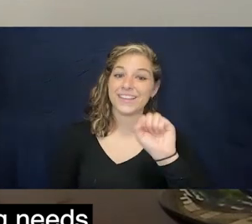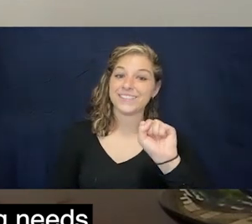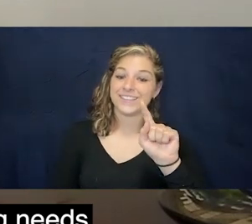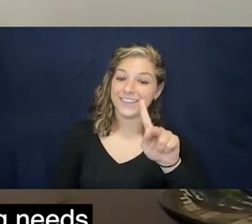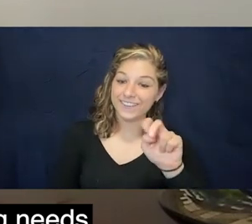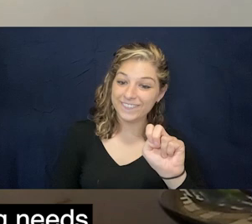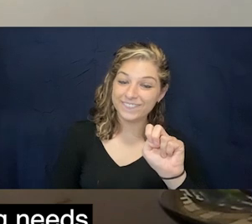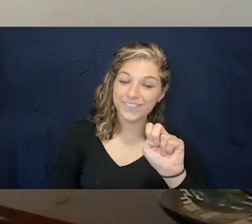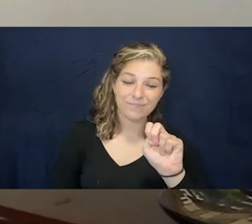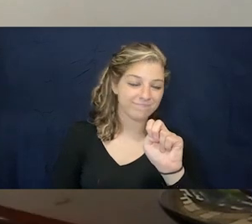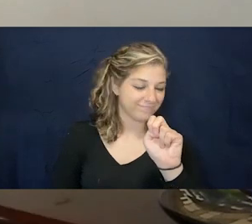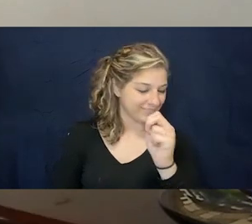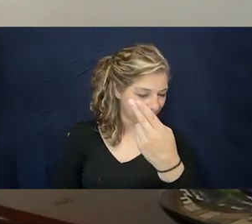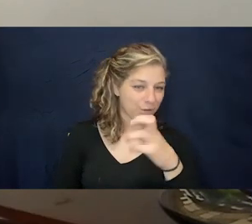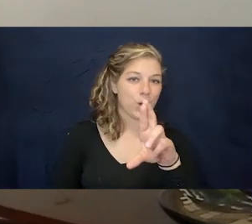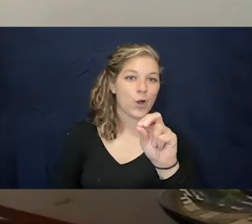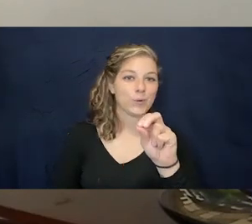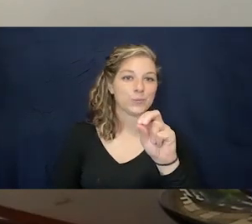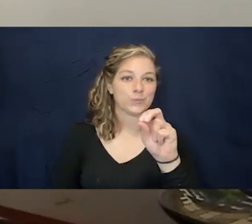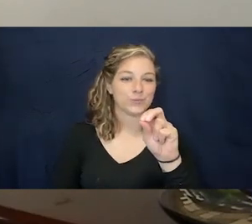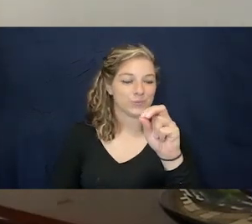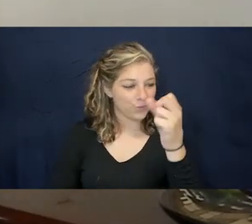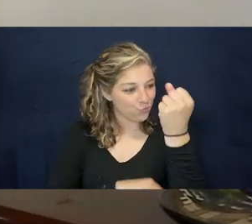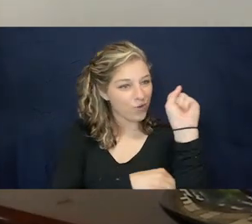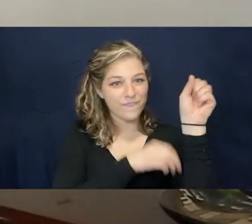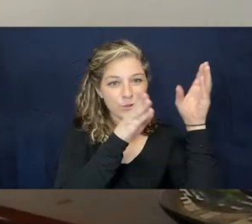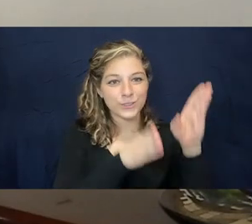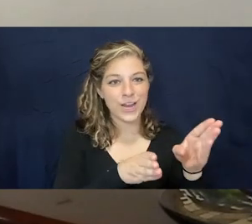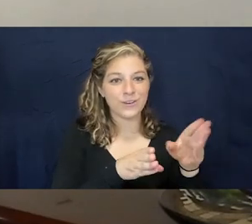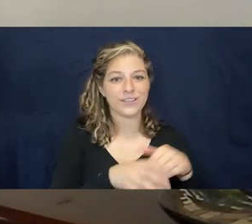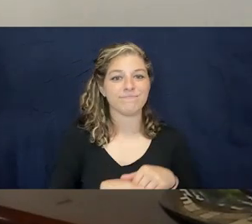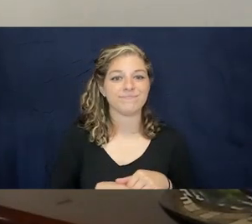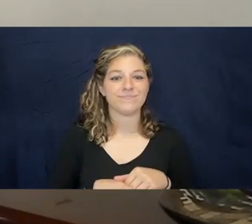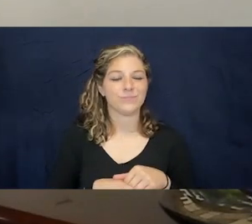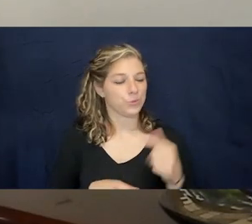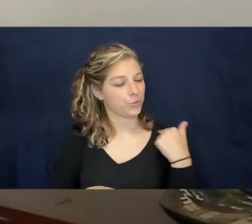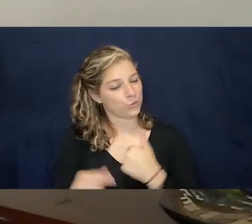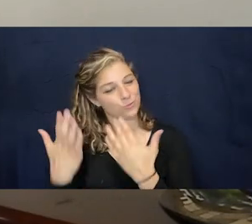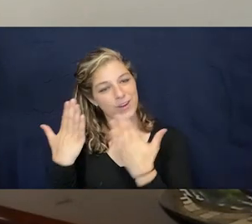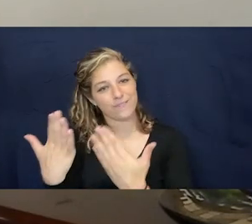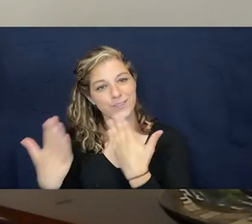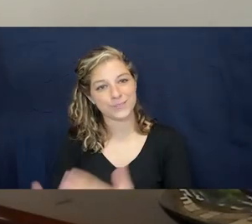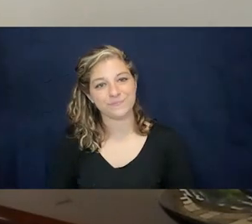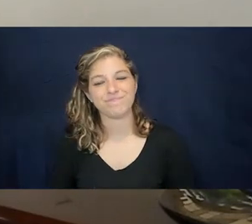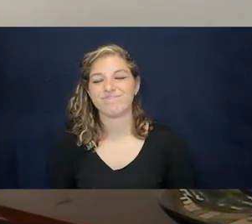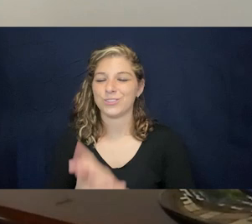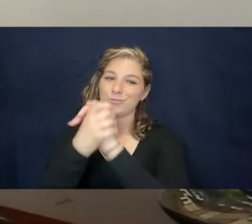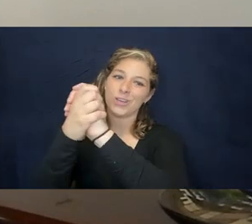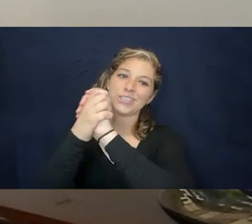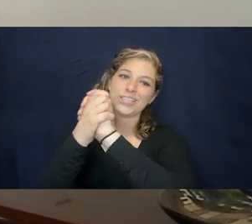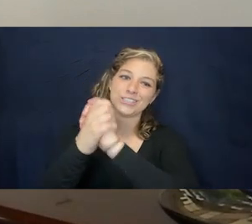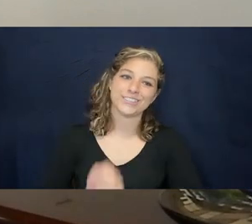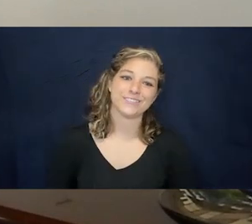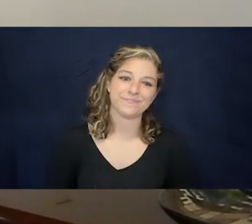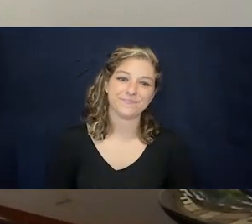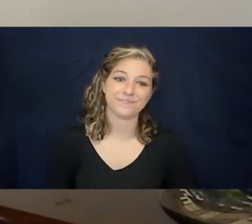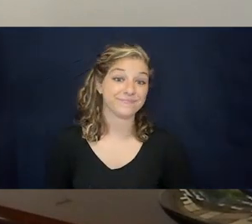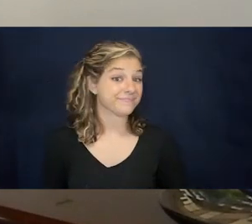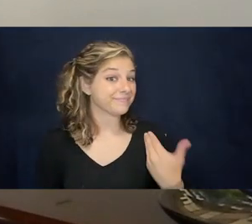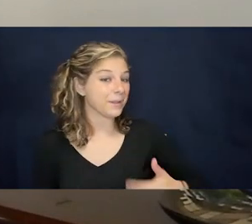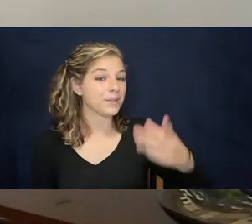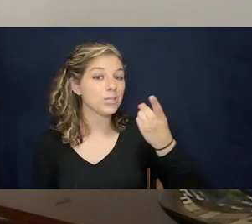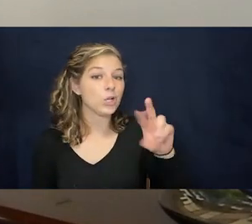ensure that it does. Steve Perlman, hero, revolutionary. We're all